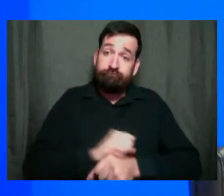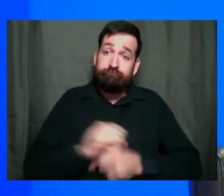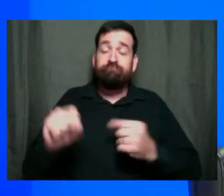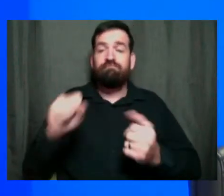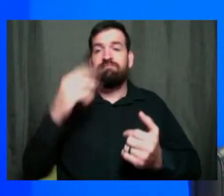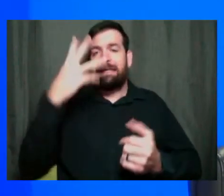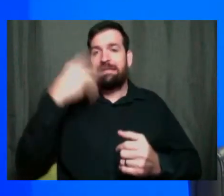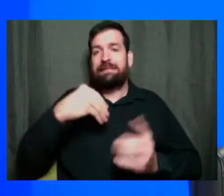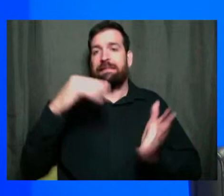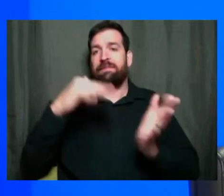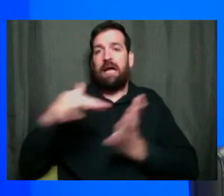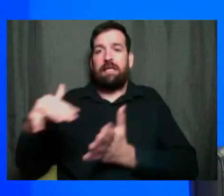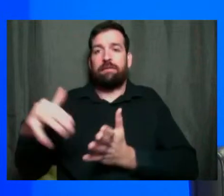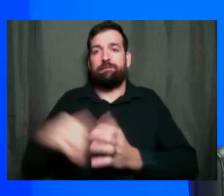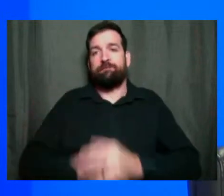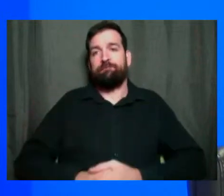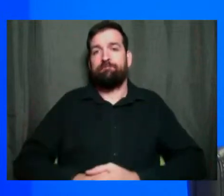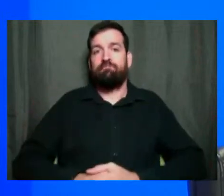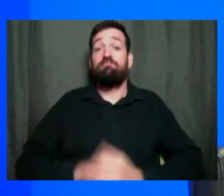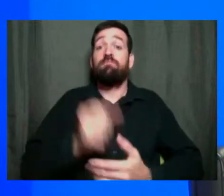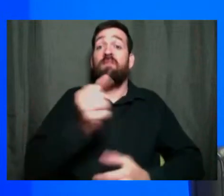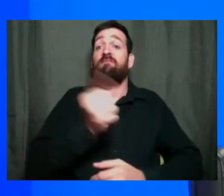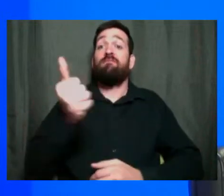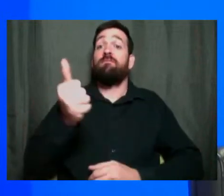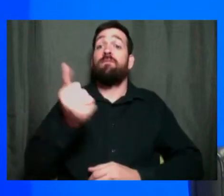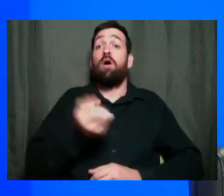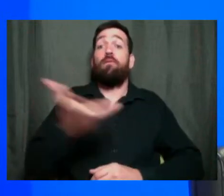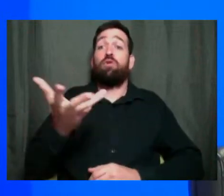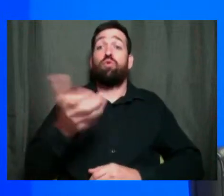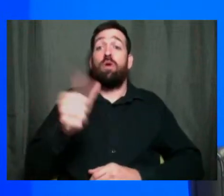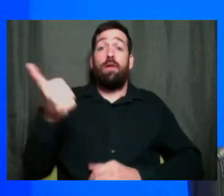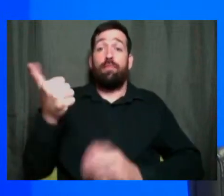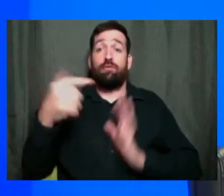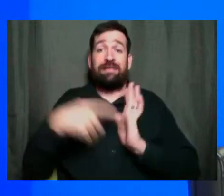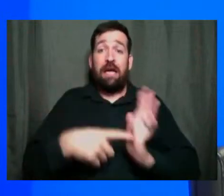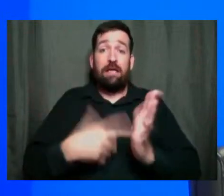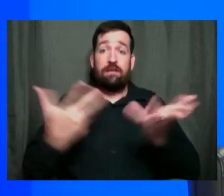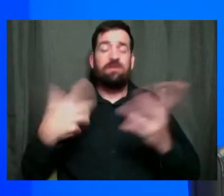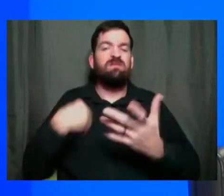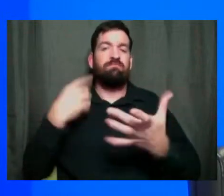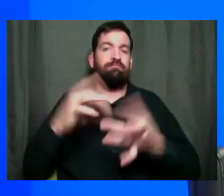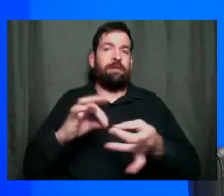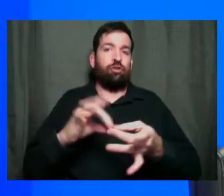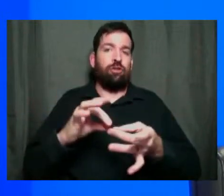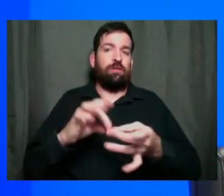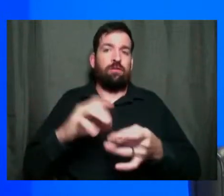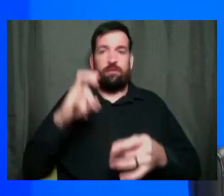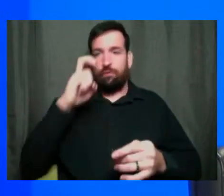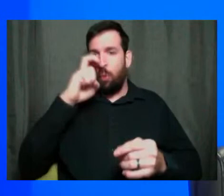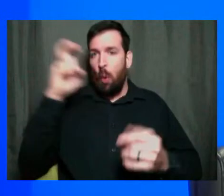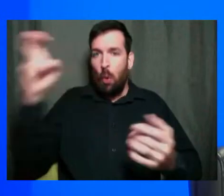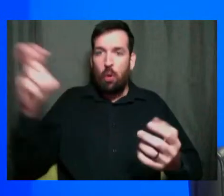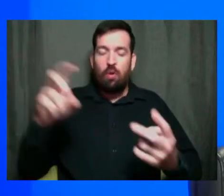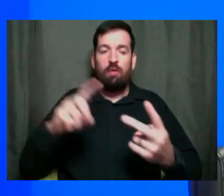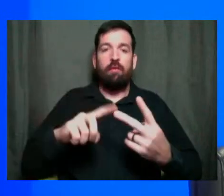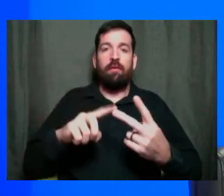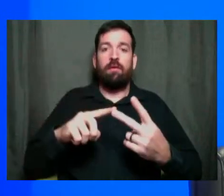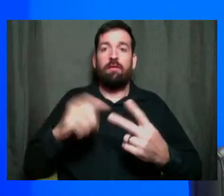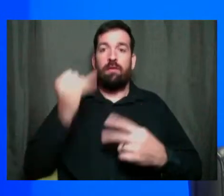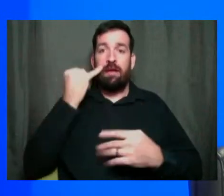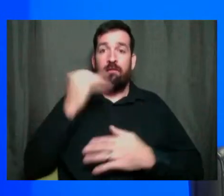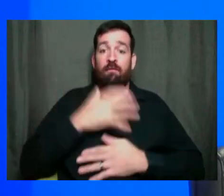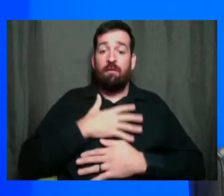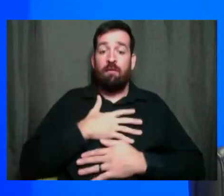study. Okay. A couple other signs, if it's more than just snoring, is kind of what I mentioned. If they're snoring and there's actually pauses in breathing.